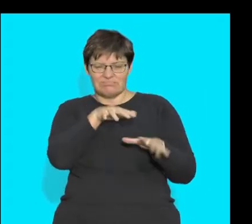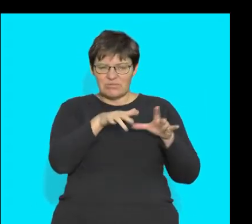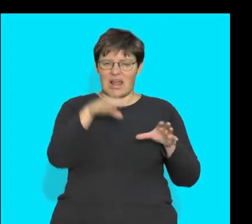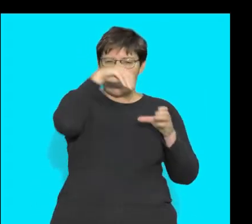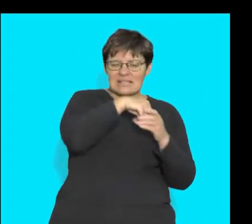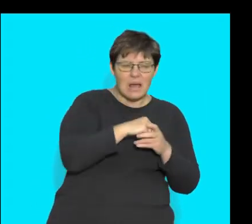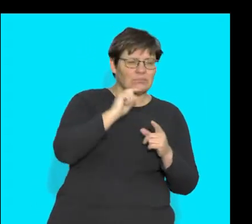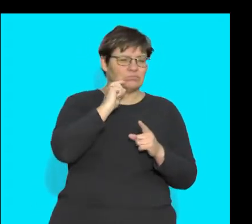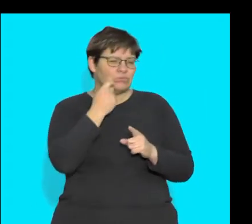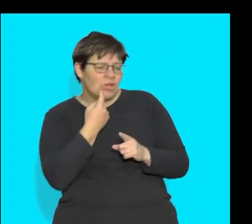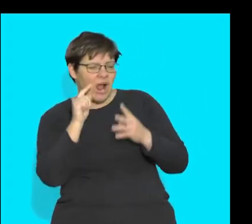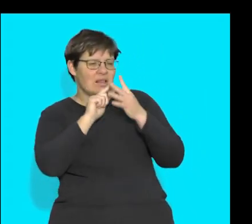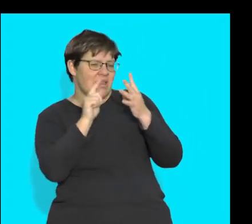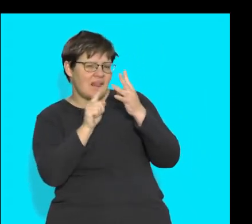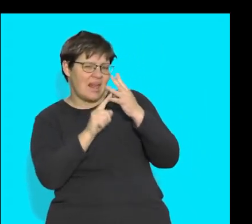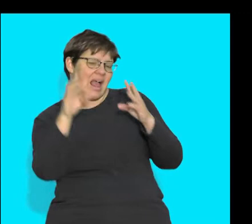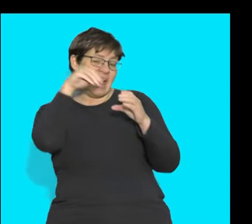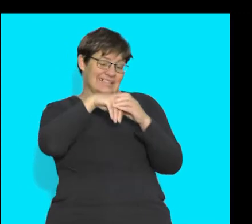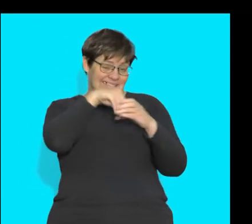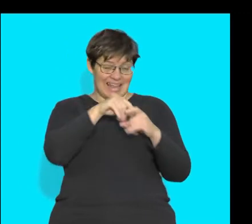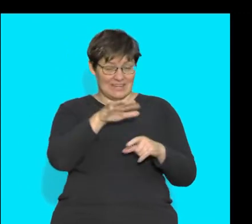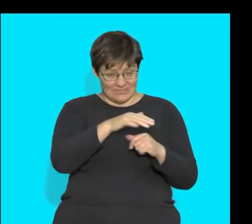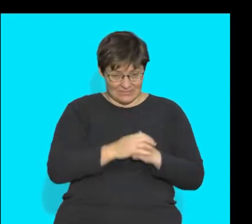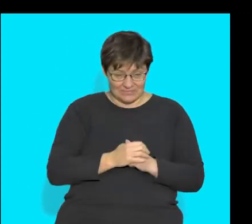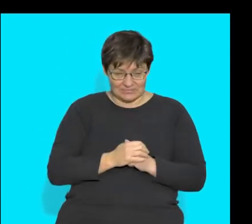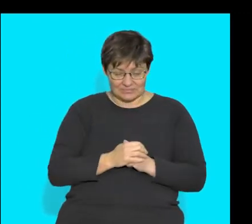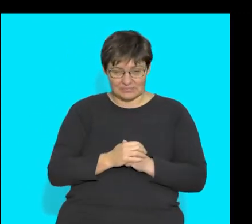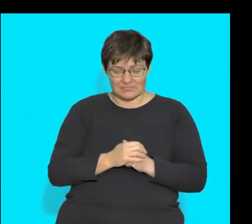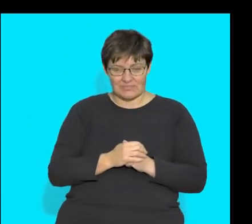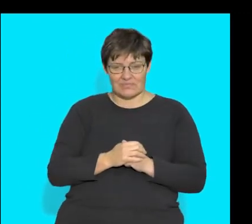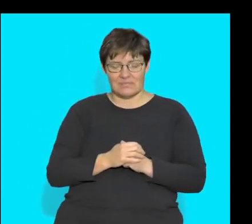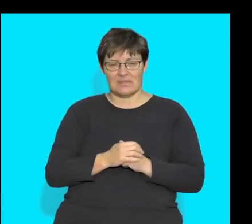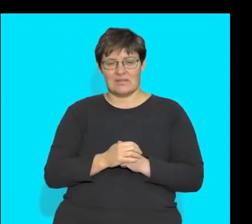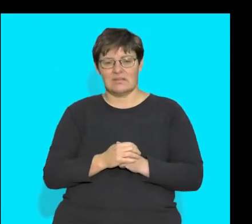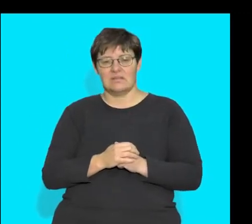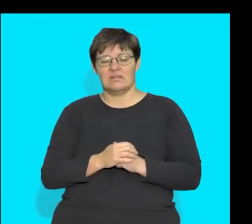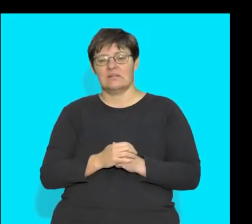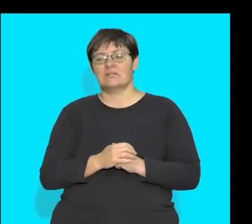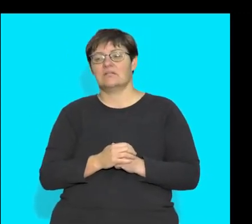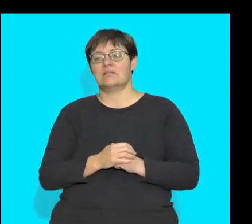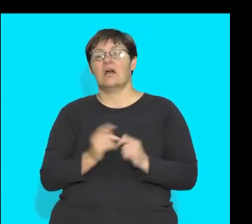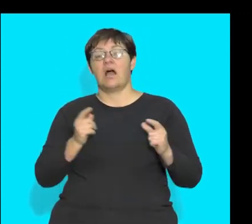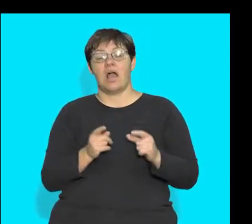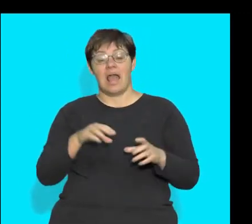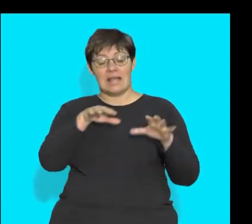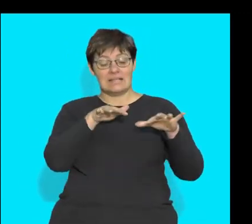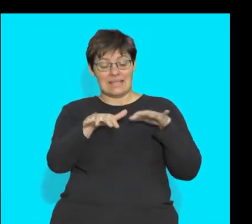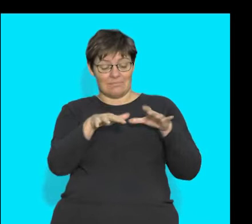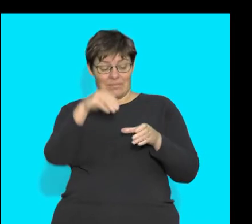of jelly, making a bowl of jelly. That's what cytoplasm was about. And then inside the